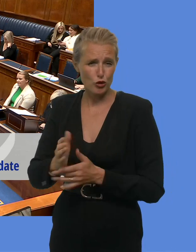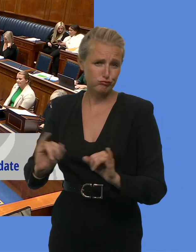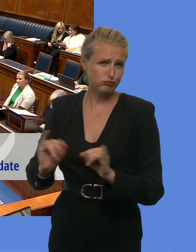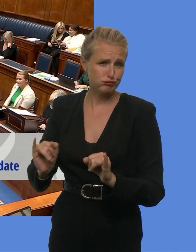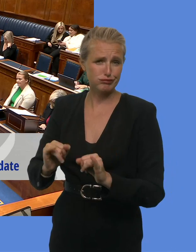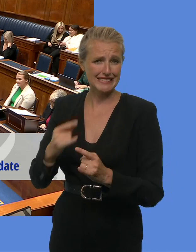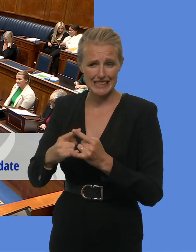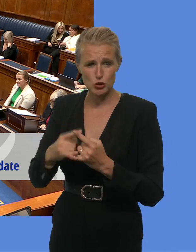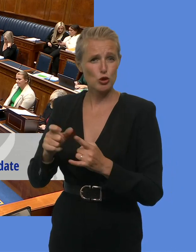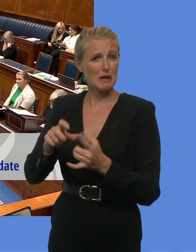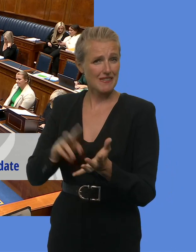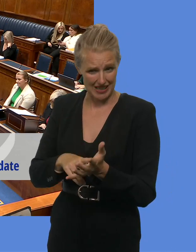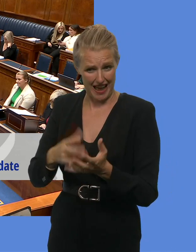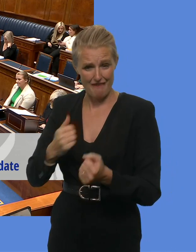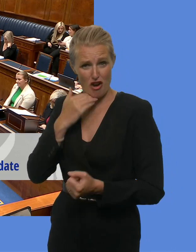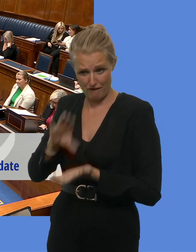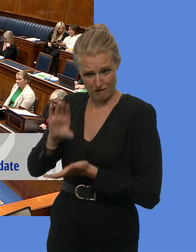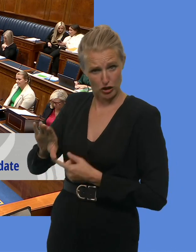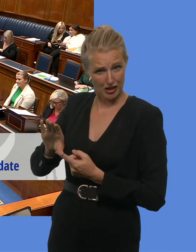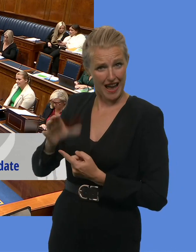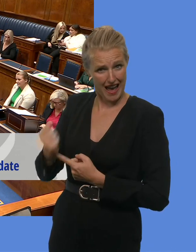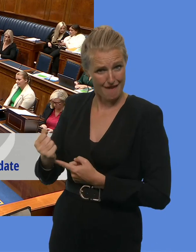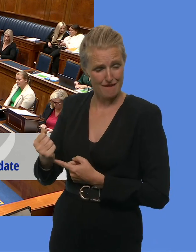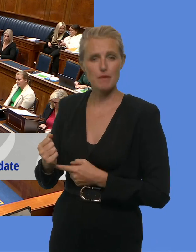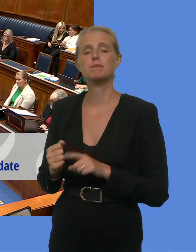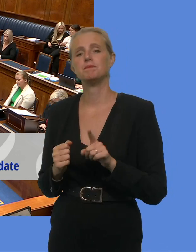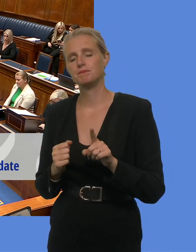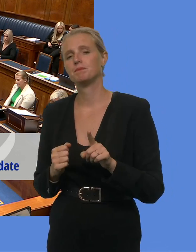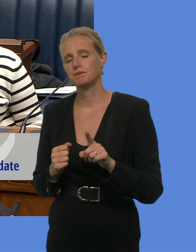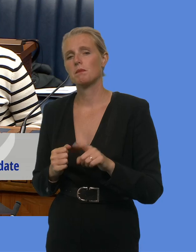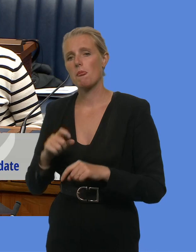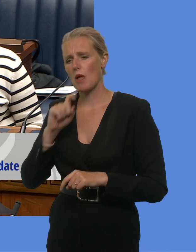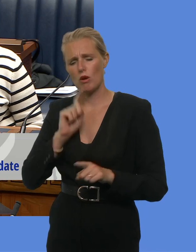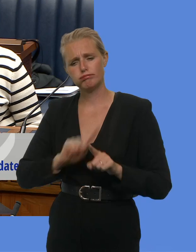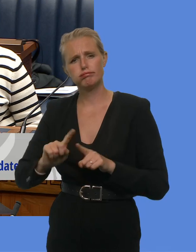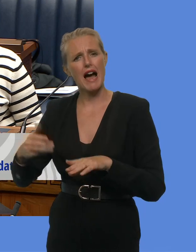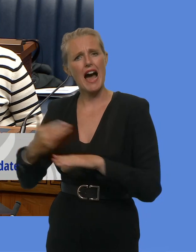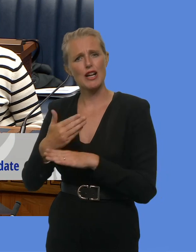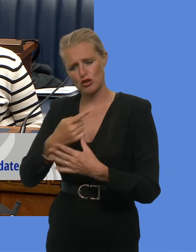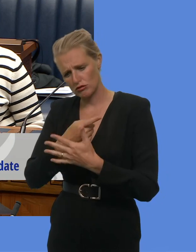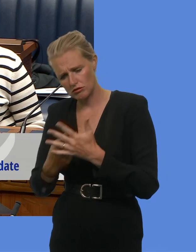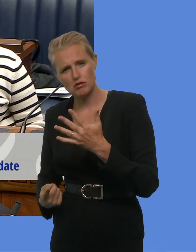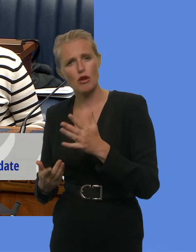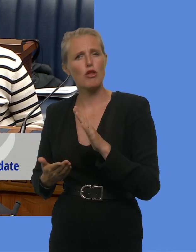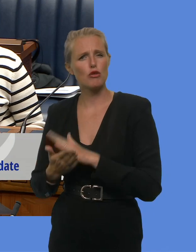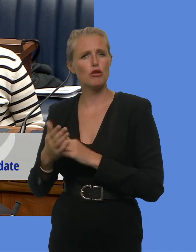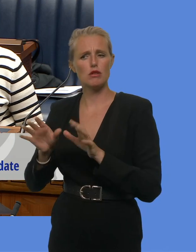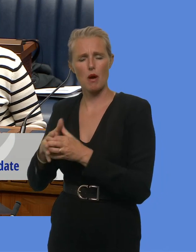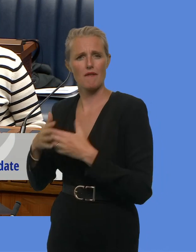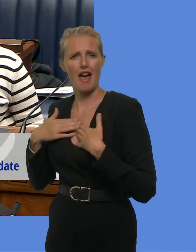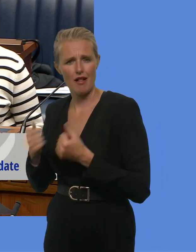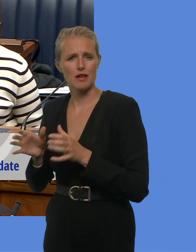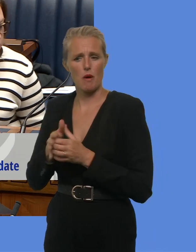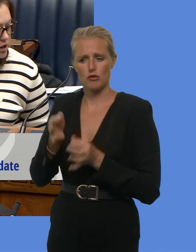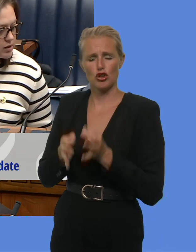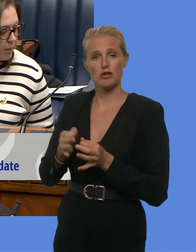Deputy First Minister. So there will be a range of actions under both the Department of Health and Department of Justice's joint strategy, which